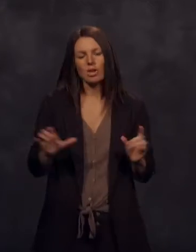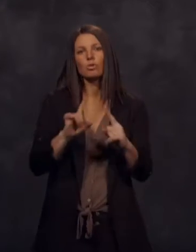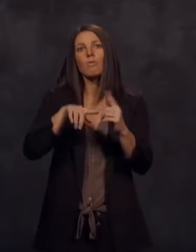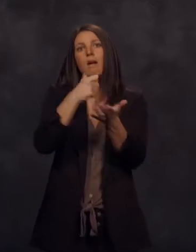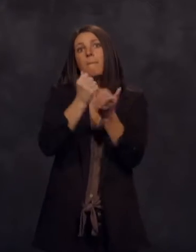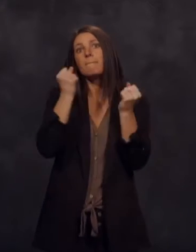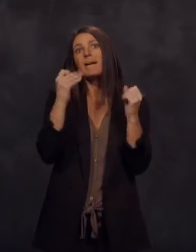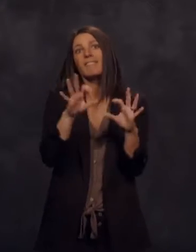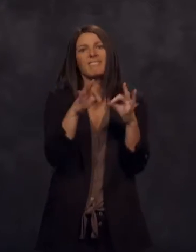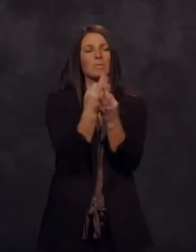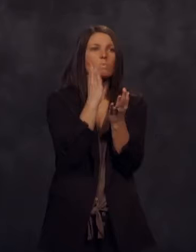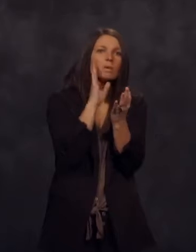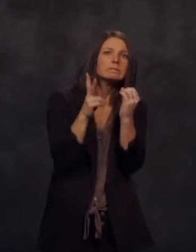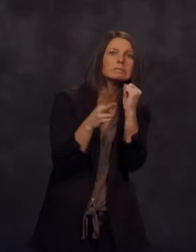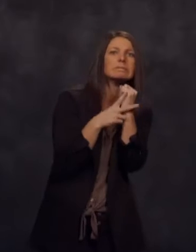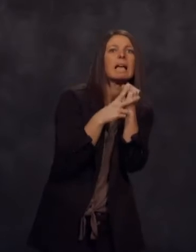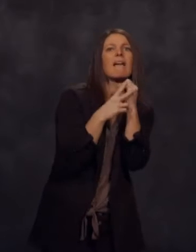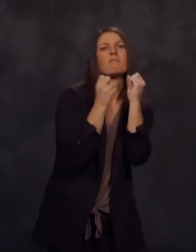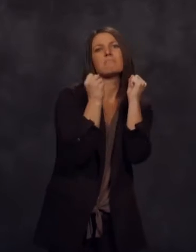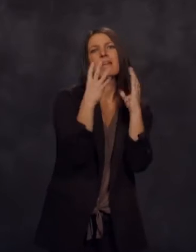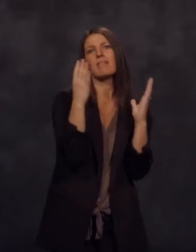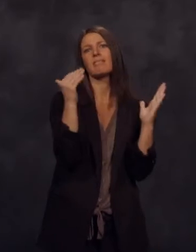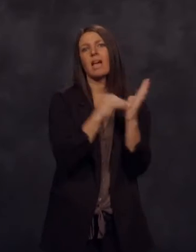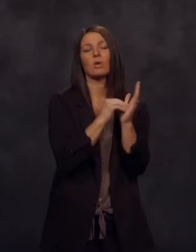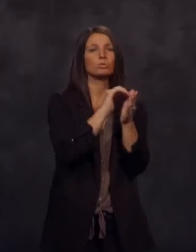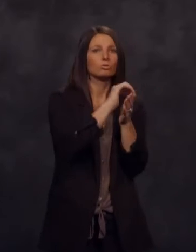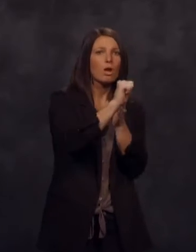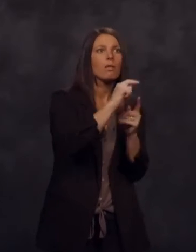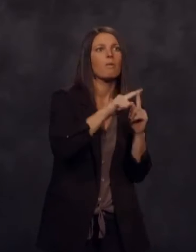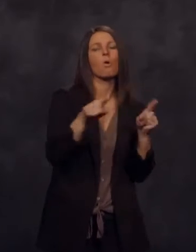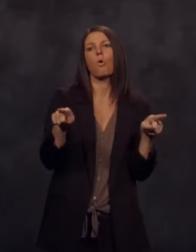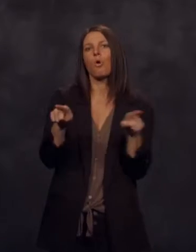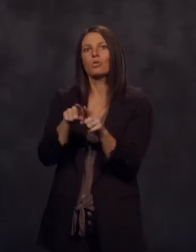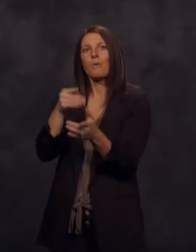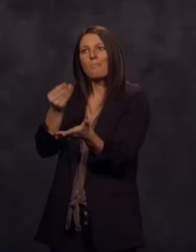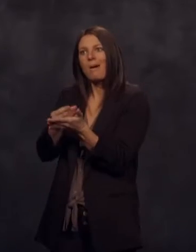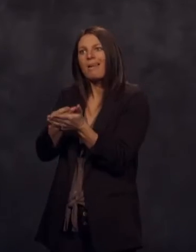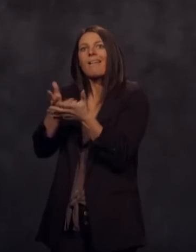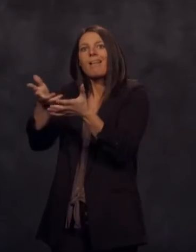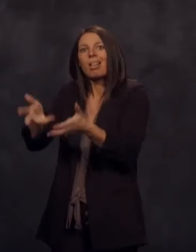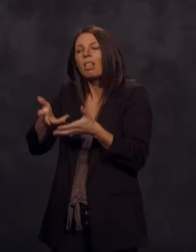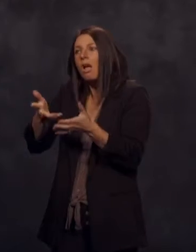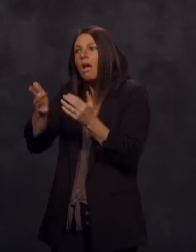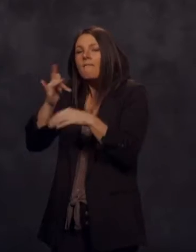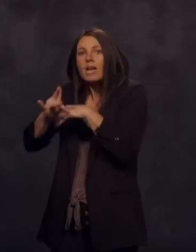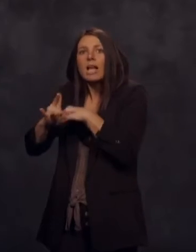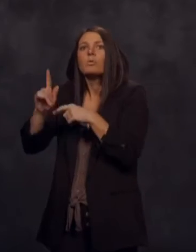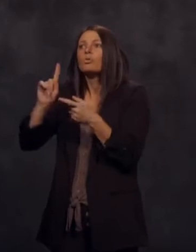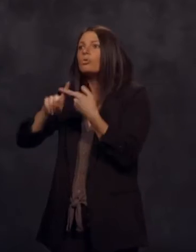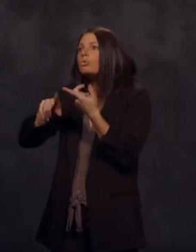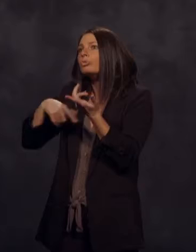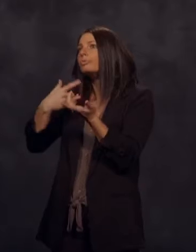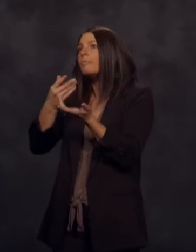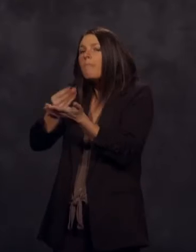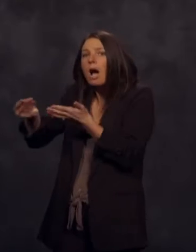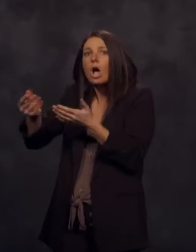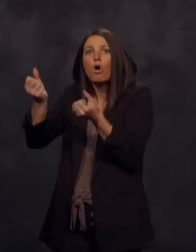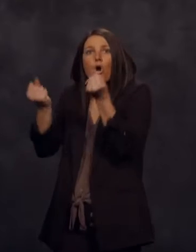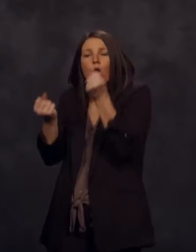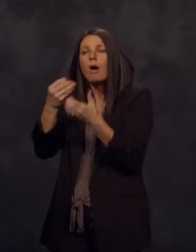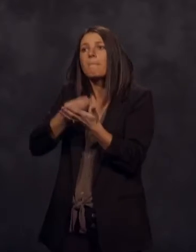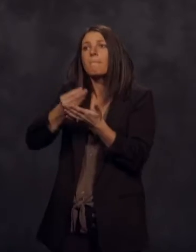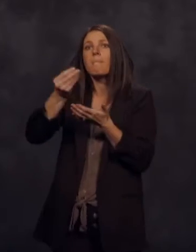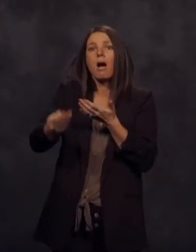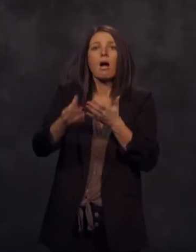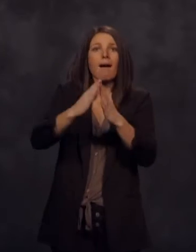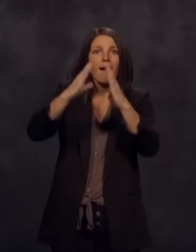many families save hundreds of thousands of dollars, but also to free up money for families to spend that money on a car or on a home, pay